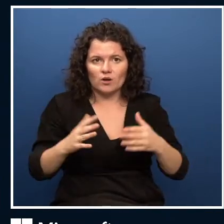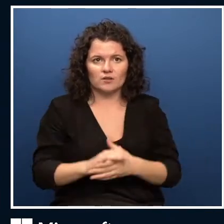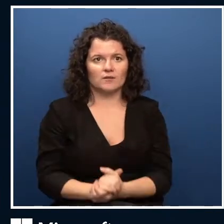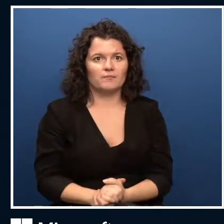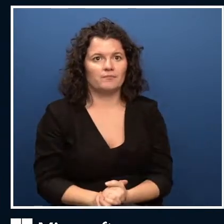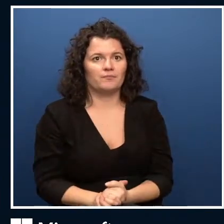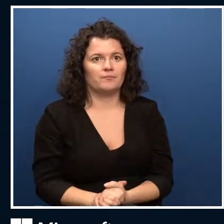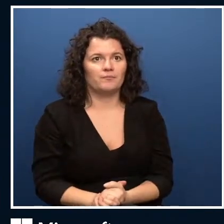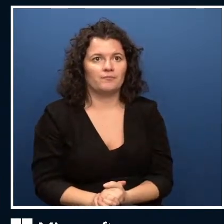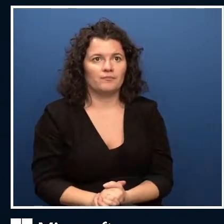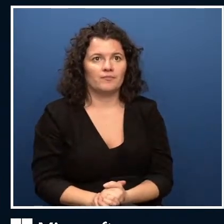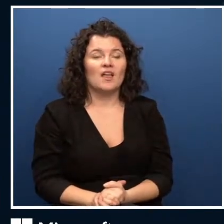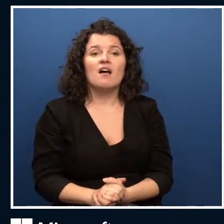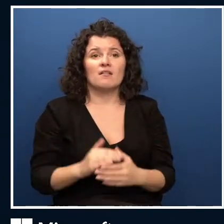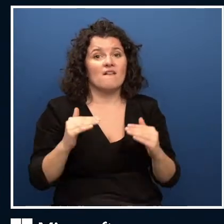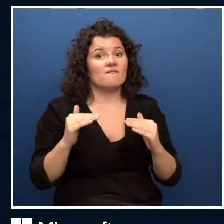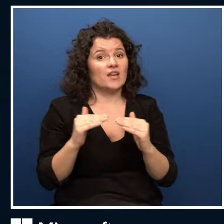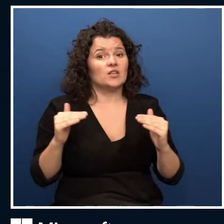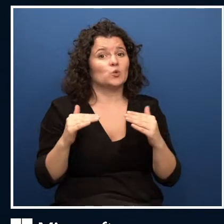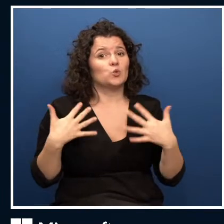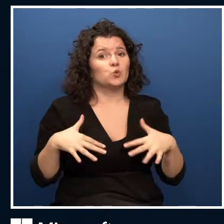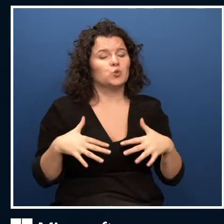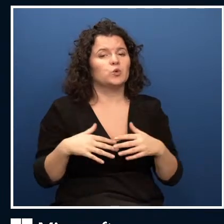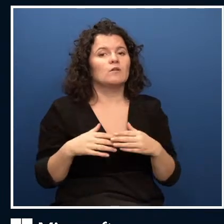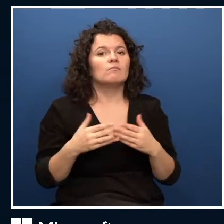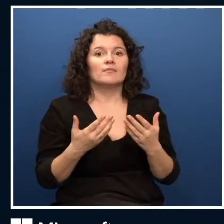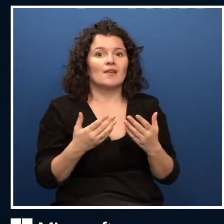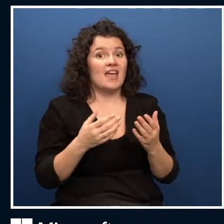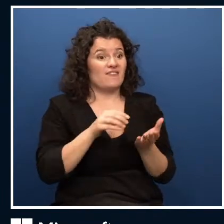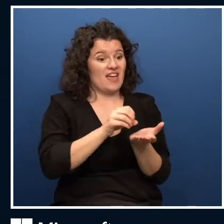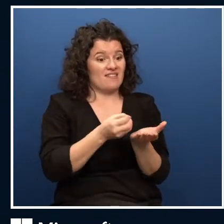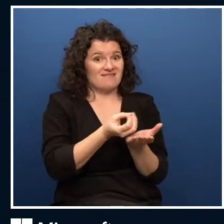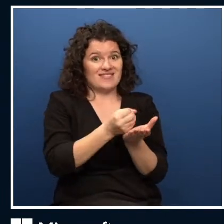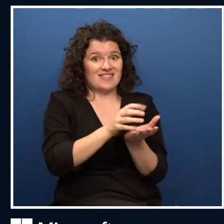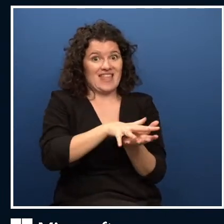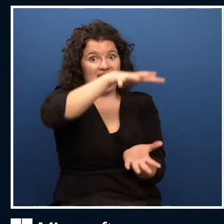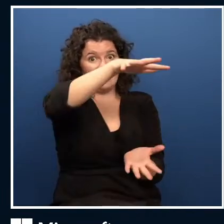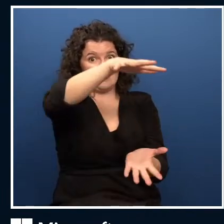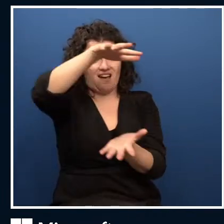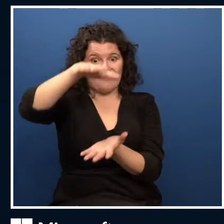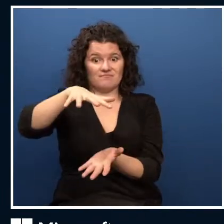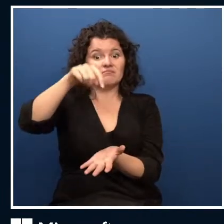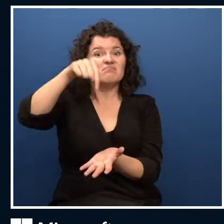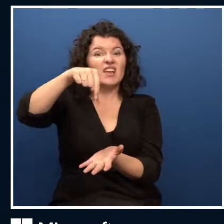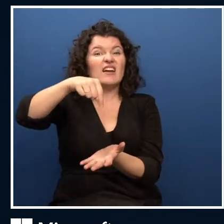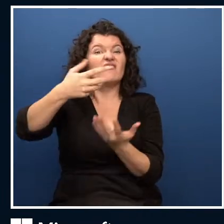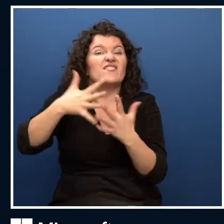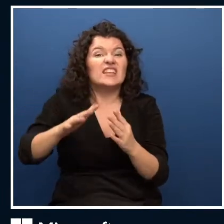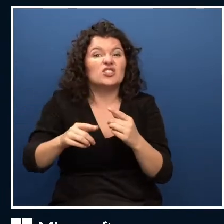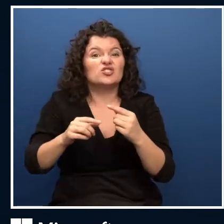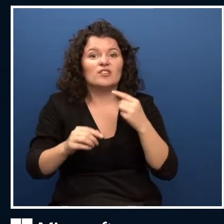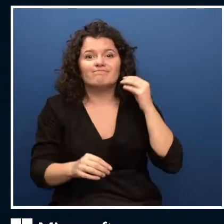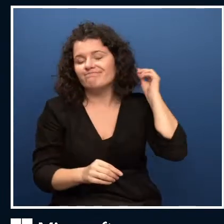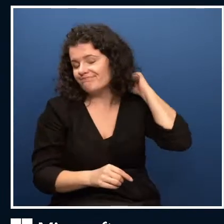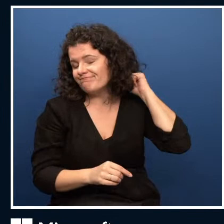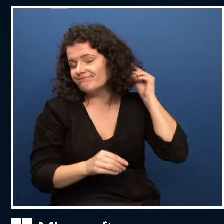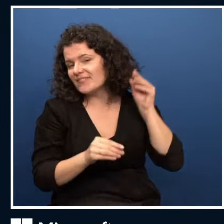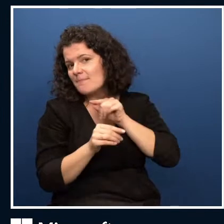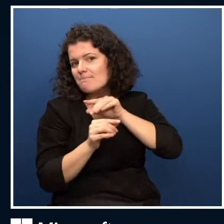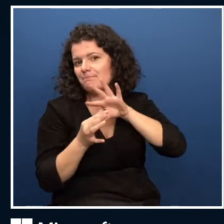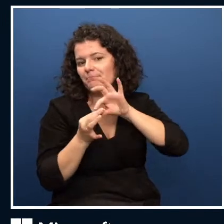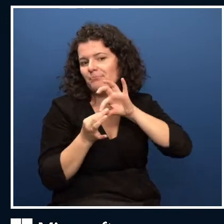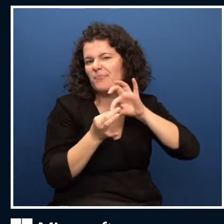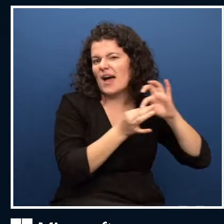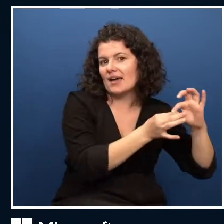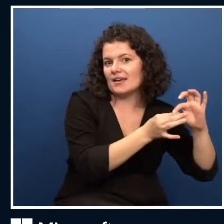technical challenge. Data could be biased due to social problems. So we'll see on such a tool called